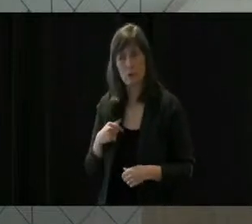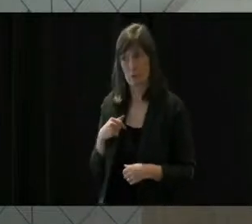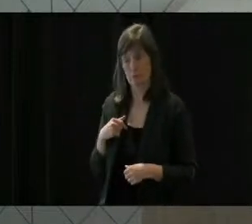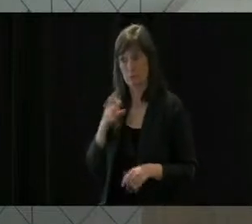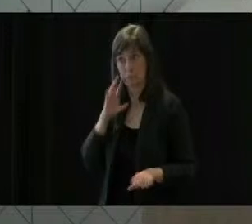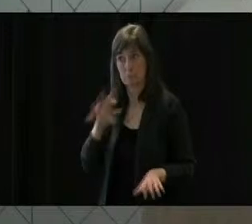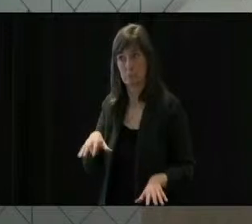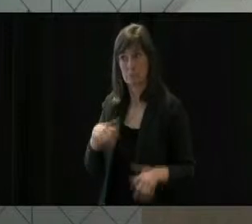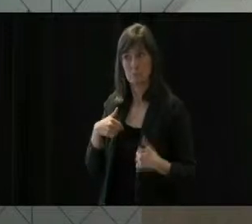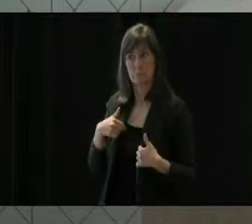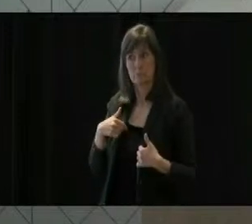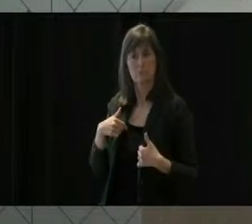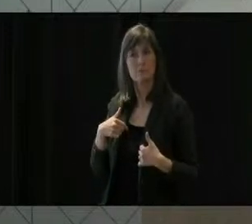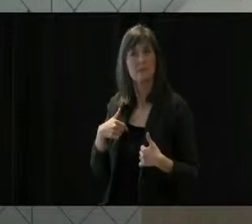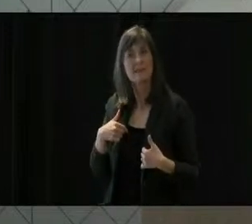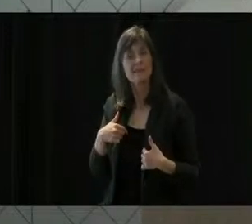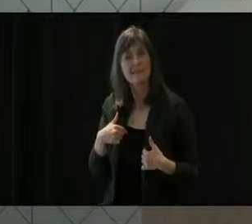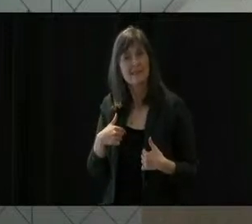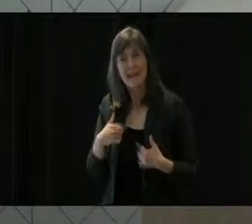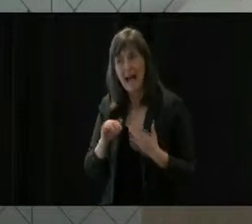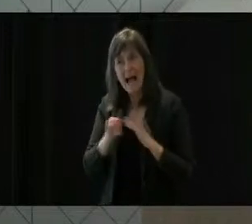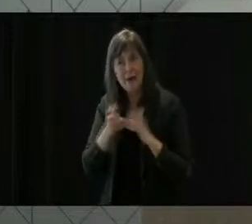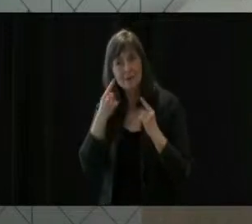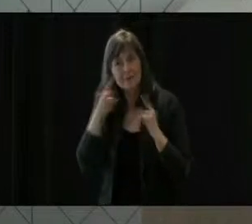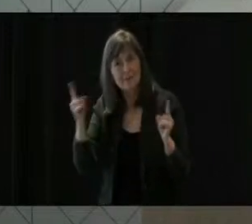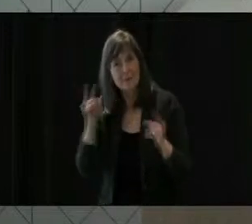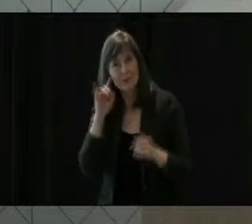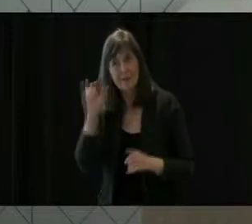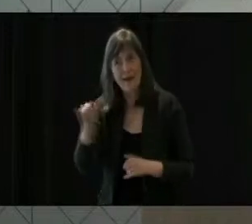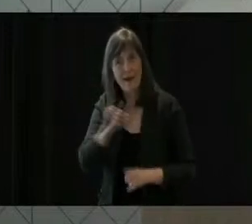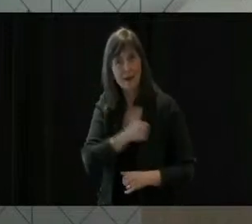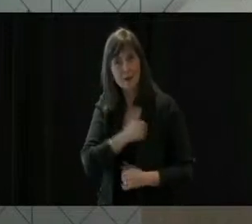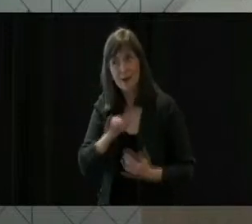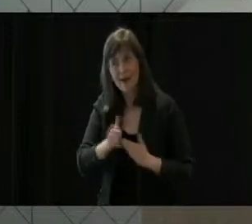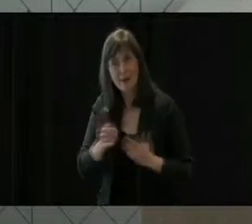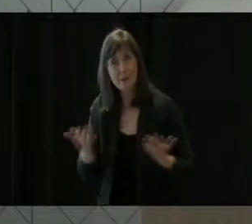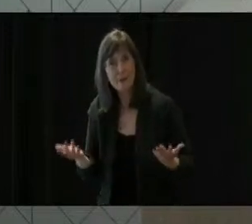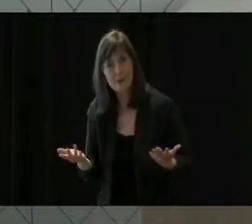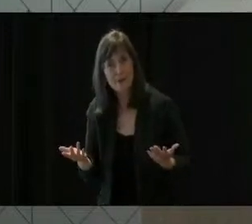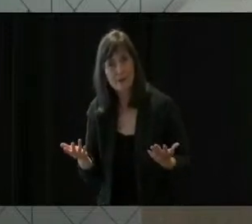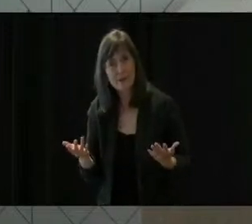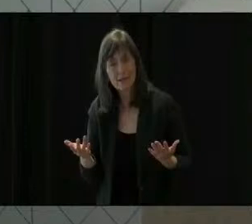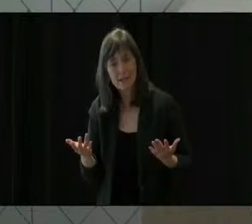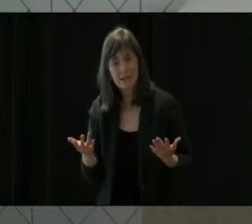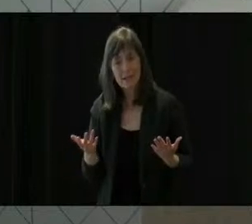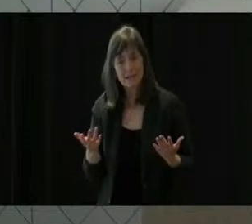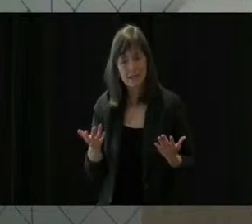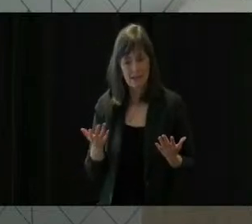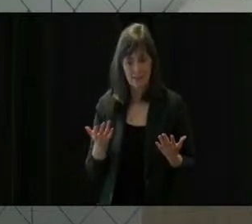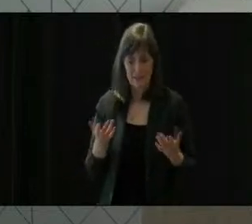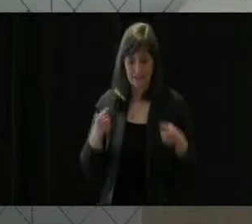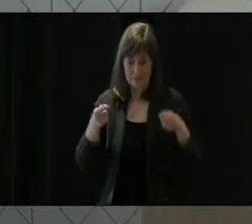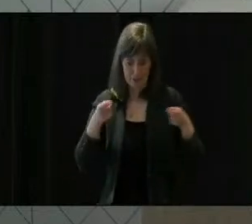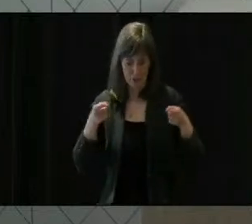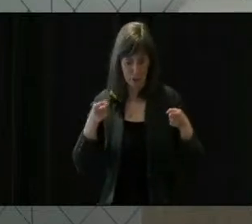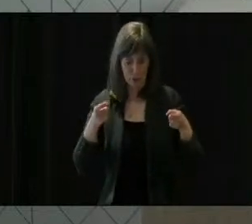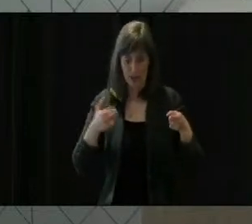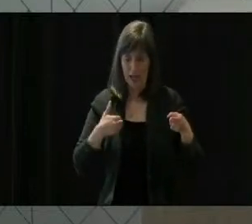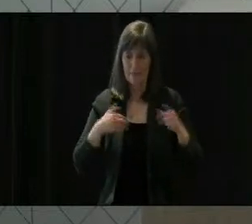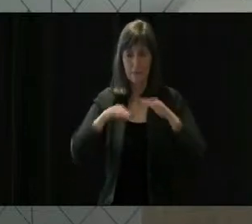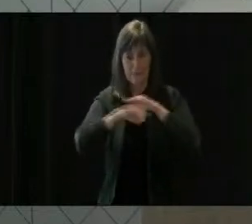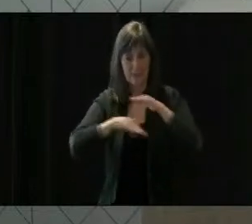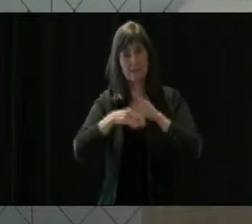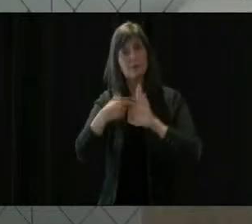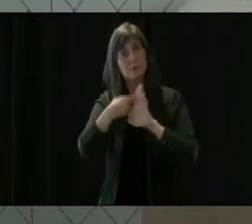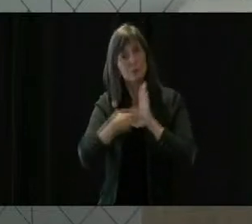That makes things impossible for anybody. So there are ordinary principles of management that